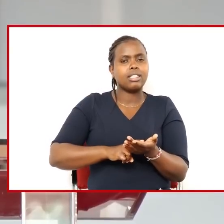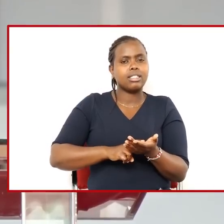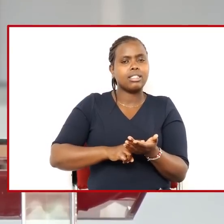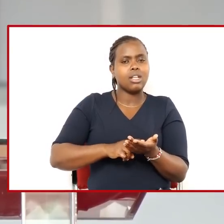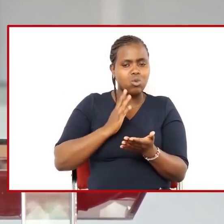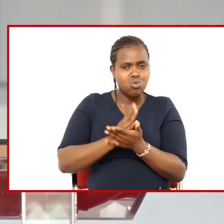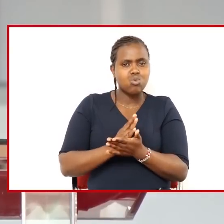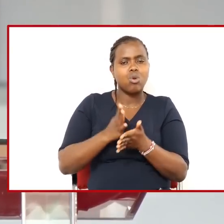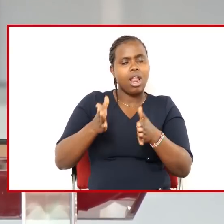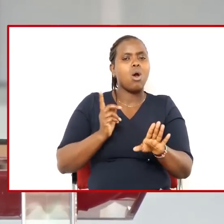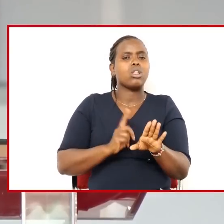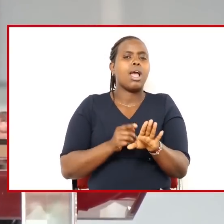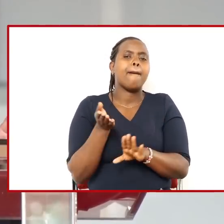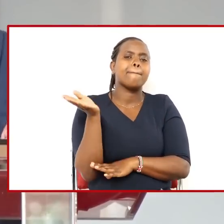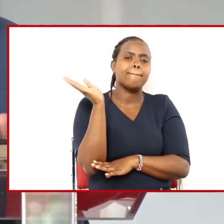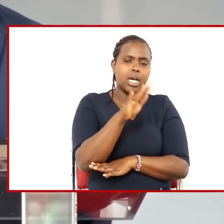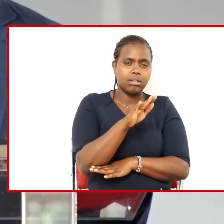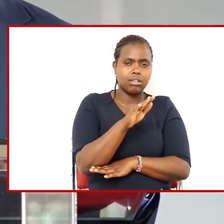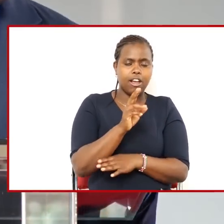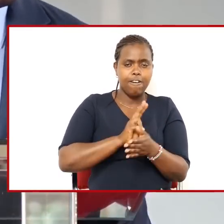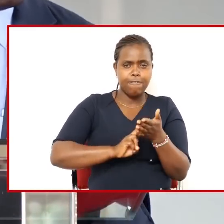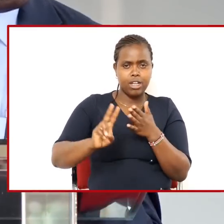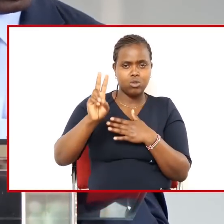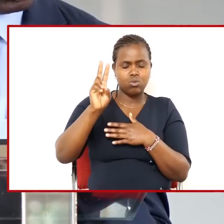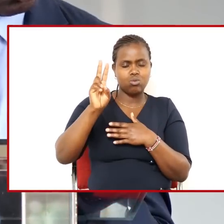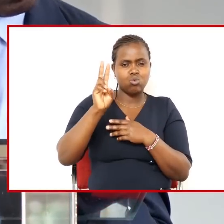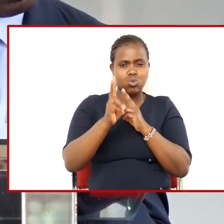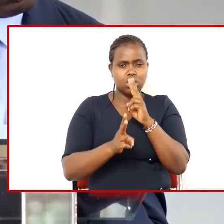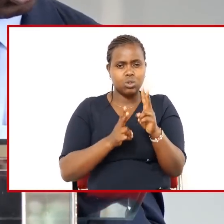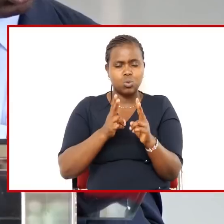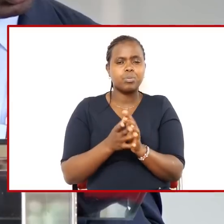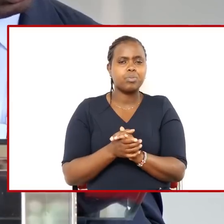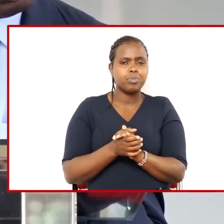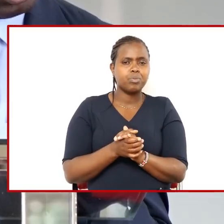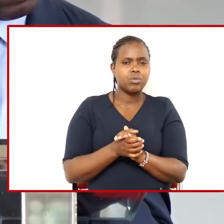is time for restoration. Verses